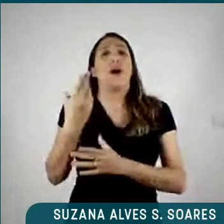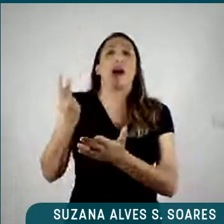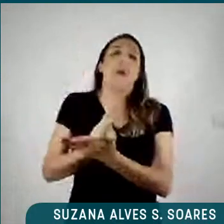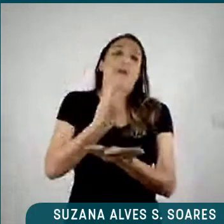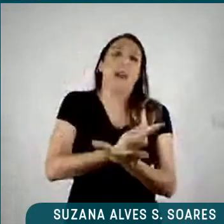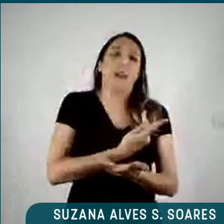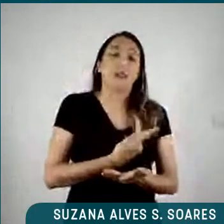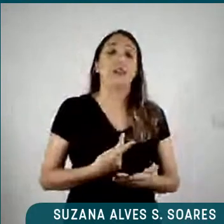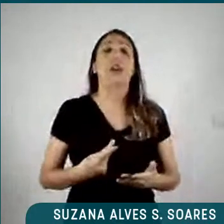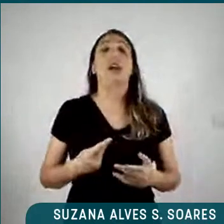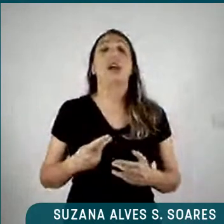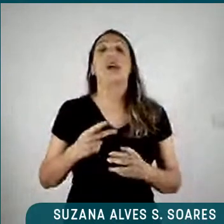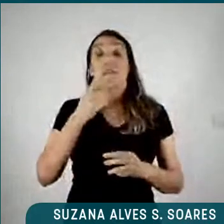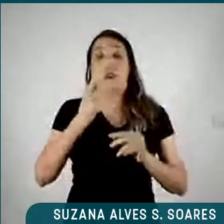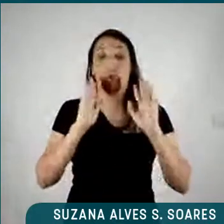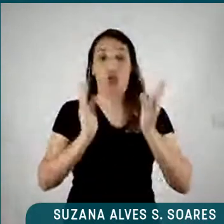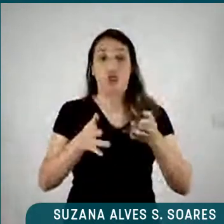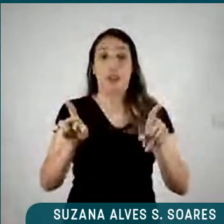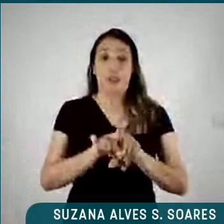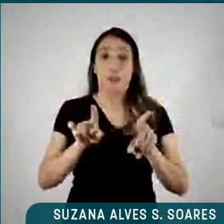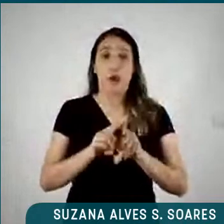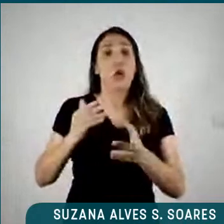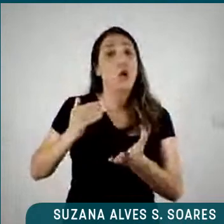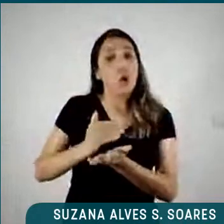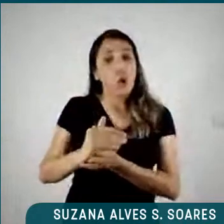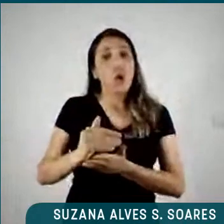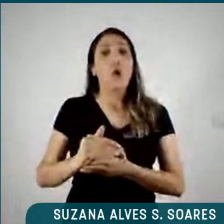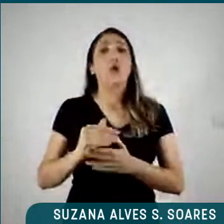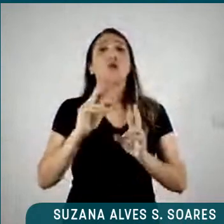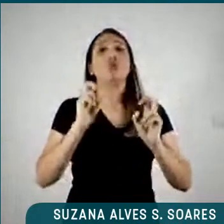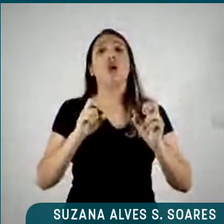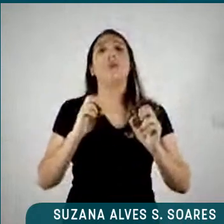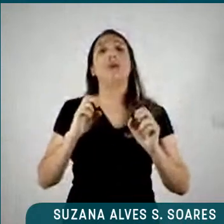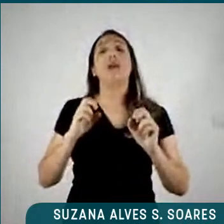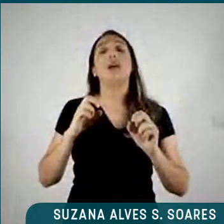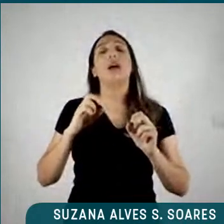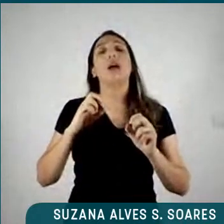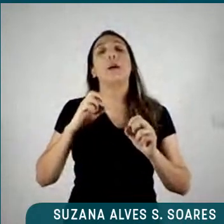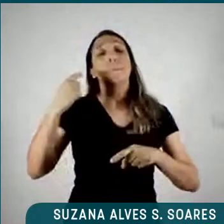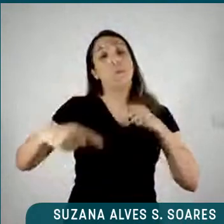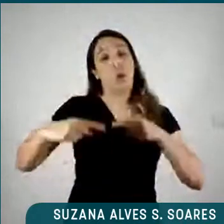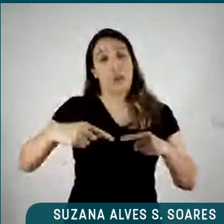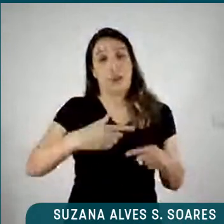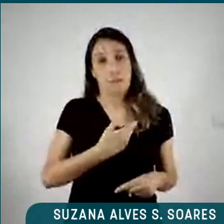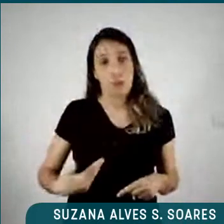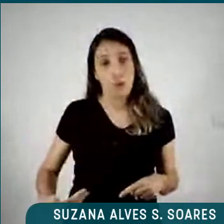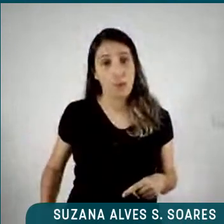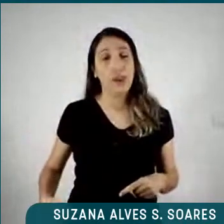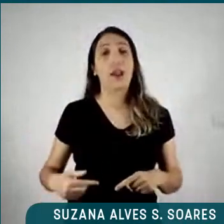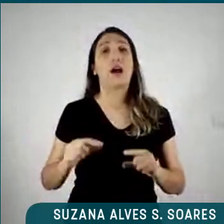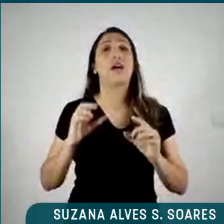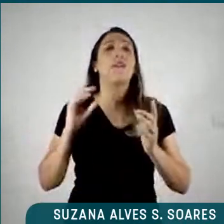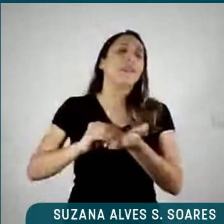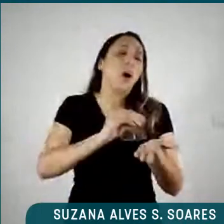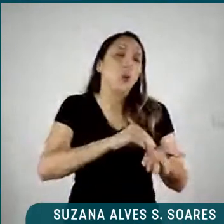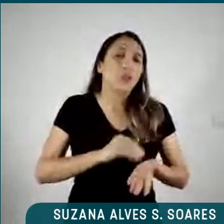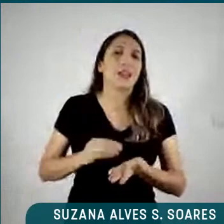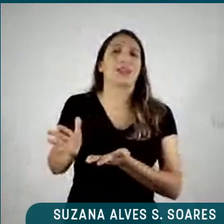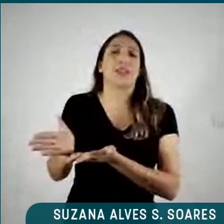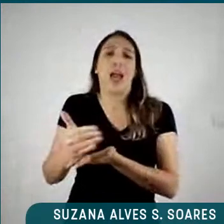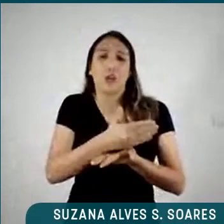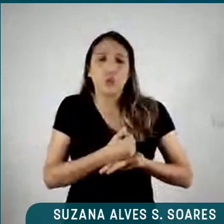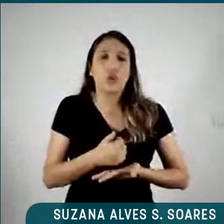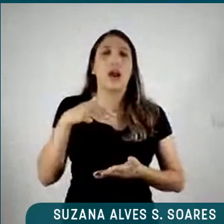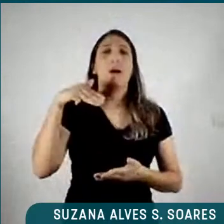When we talk about in Brazil and how these happen in Brazil, when we talk about the public policies in Brazil and